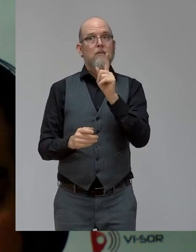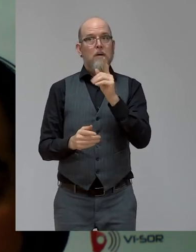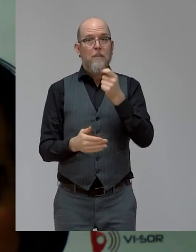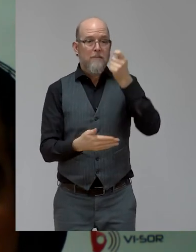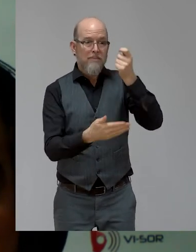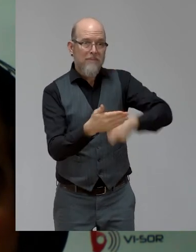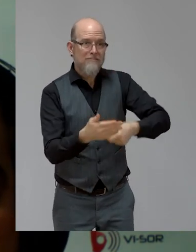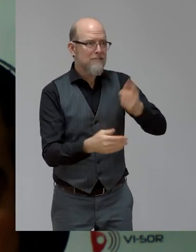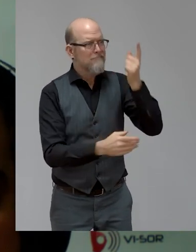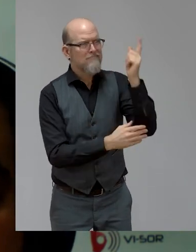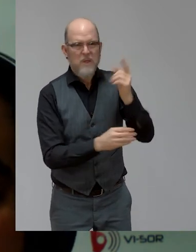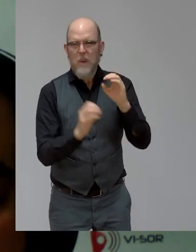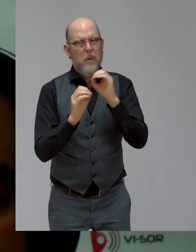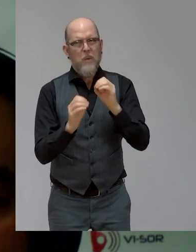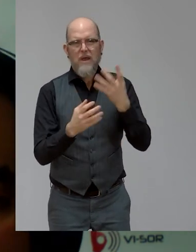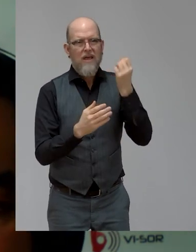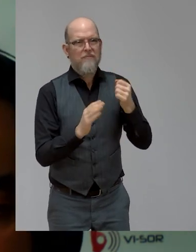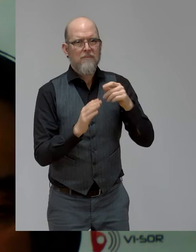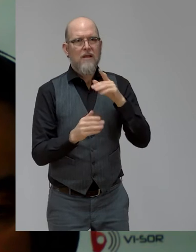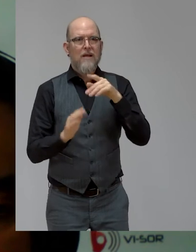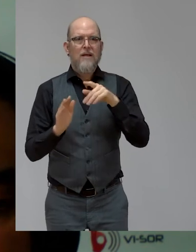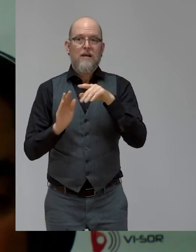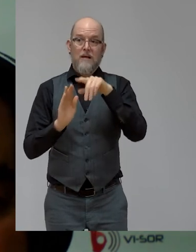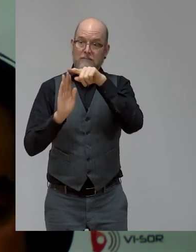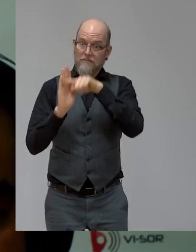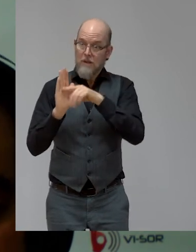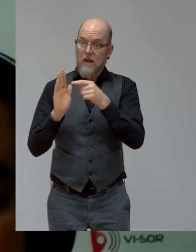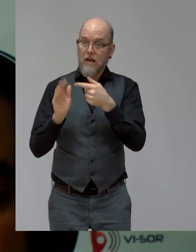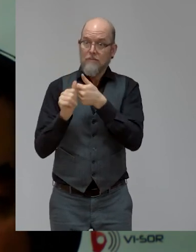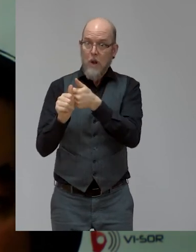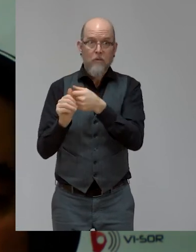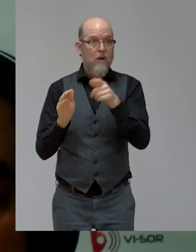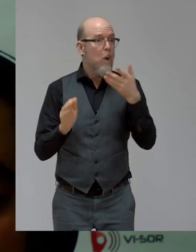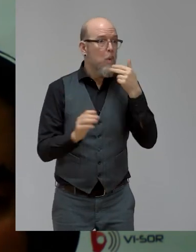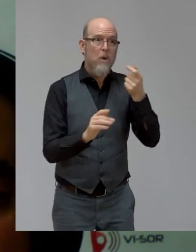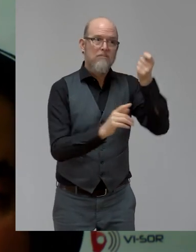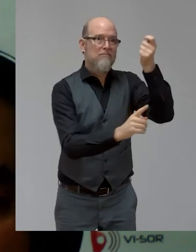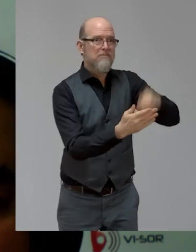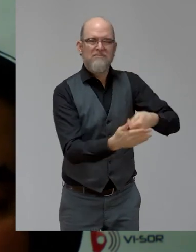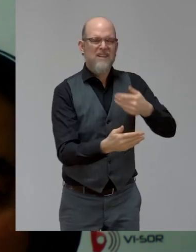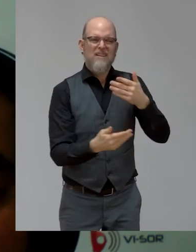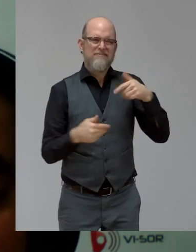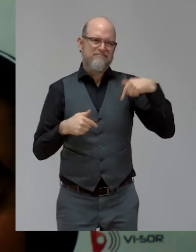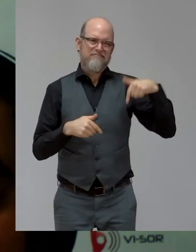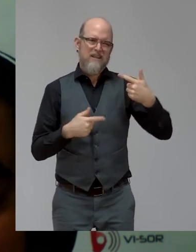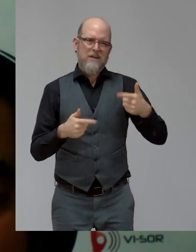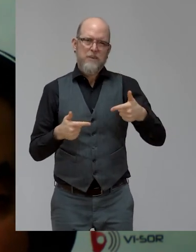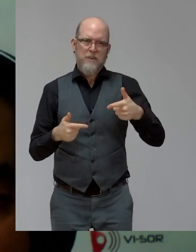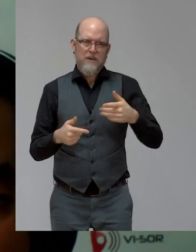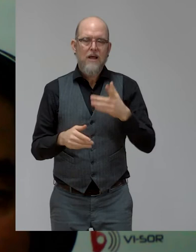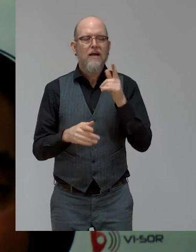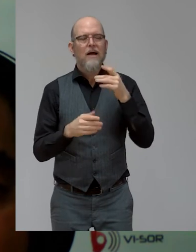not complying with these provisions. The corresponding training is sometimes deficient or non-existent, and